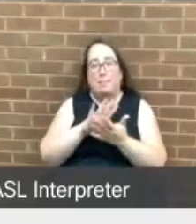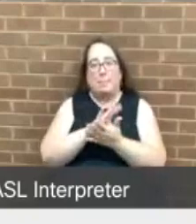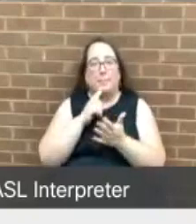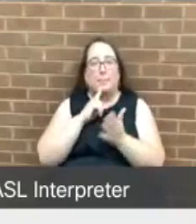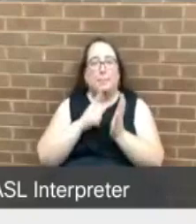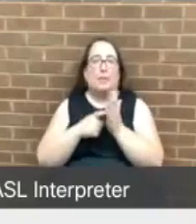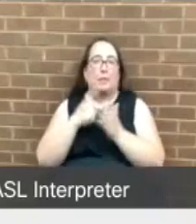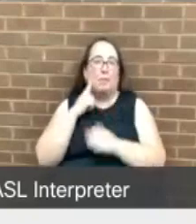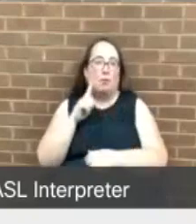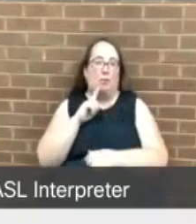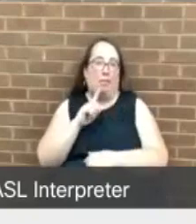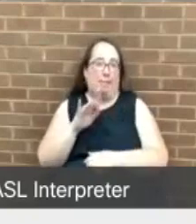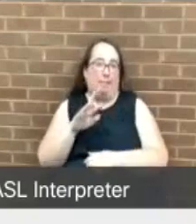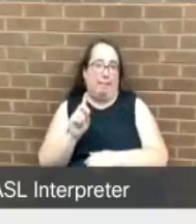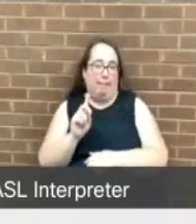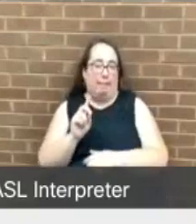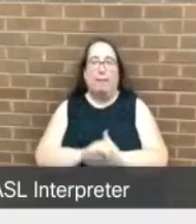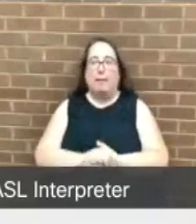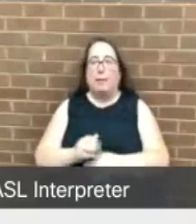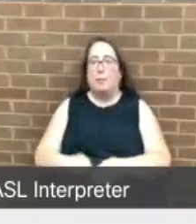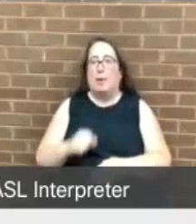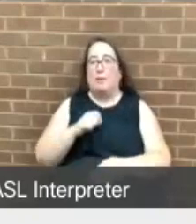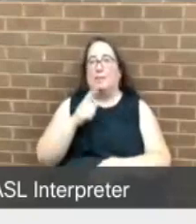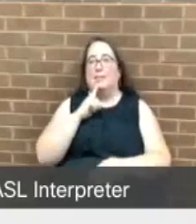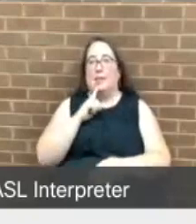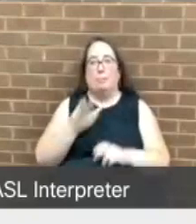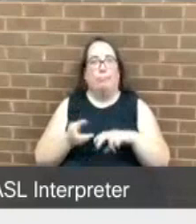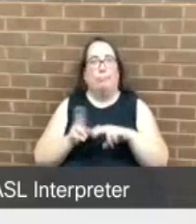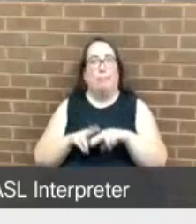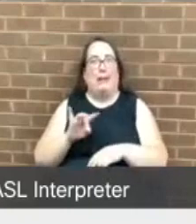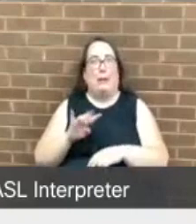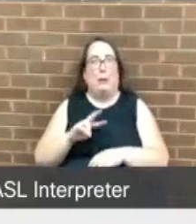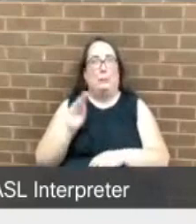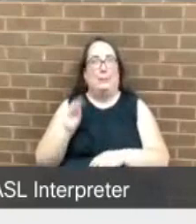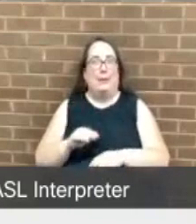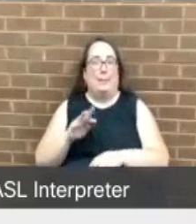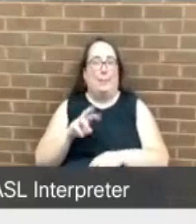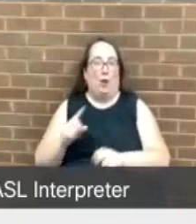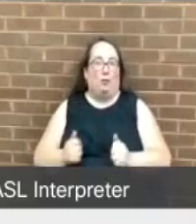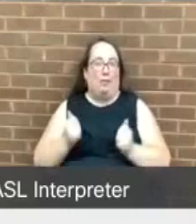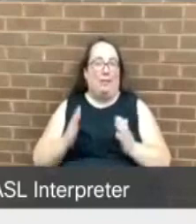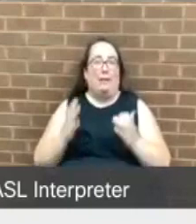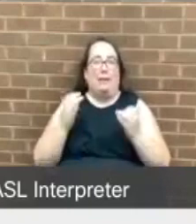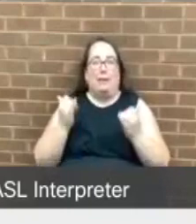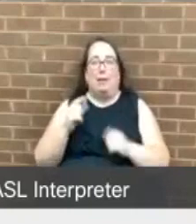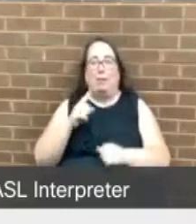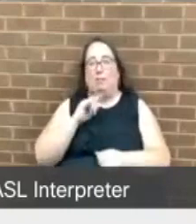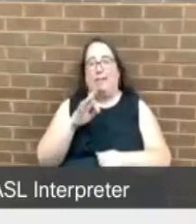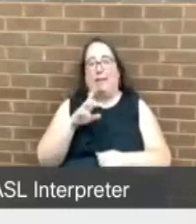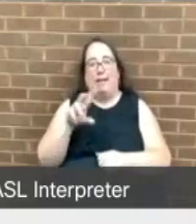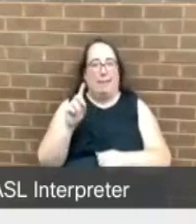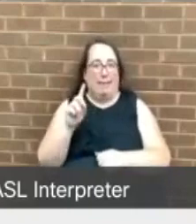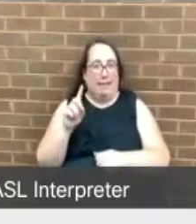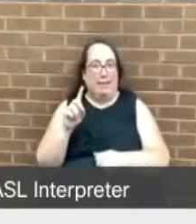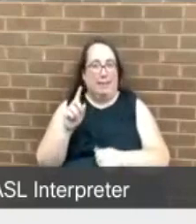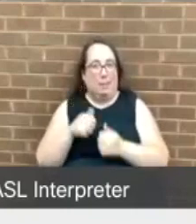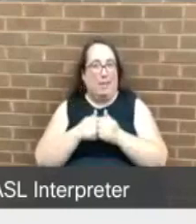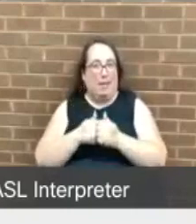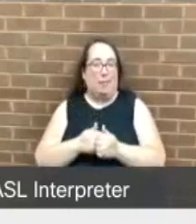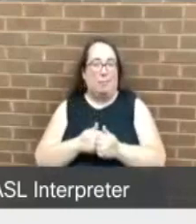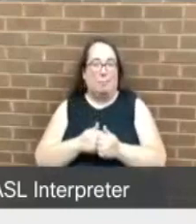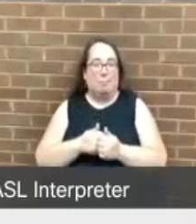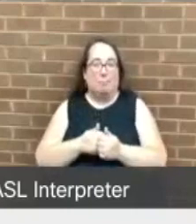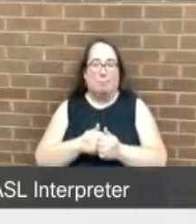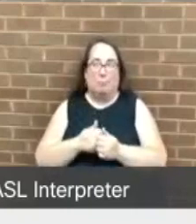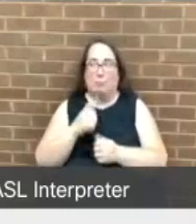ID. I am really proud to say we're up to 82% of Maryland residents who are now Real ID compliant, which is really one of the highest